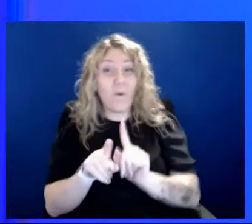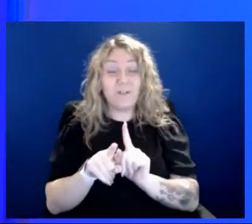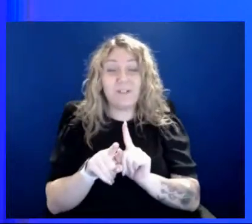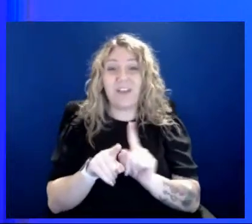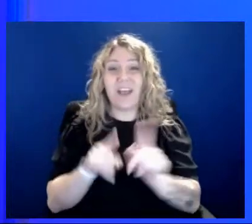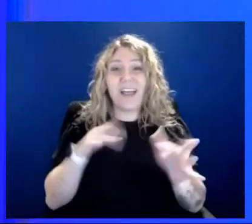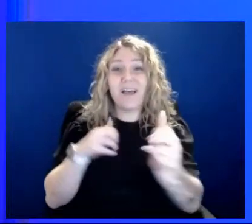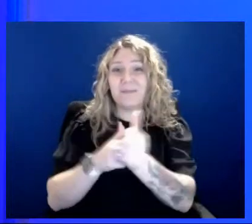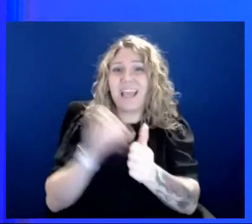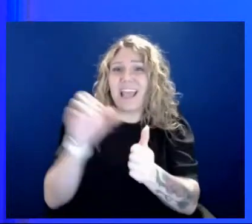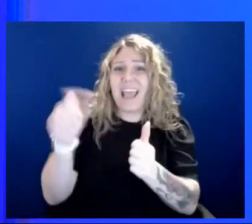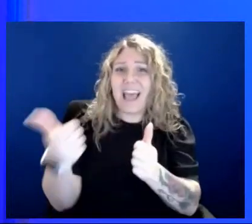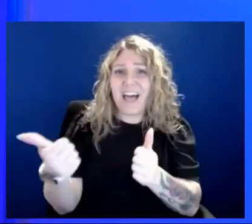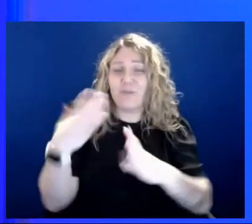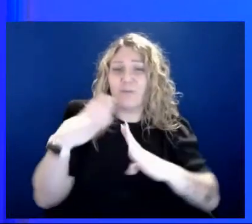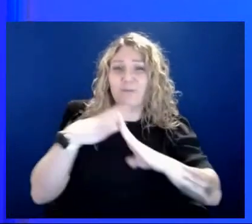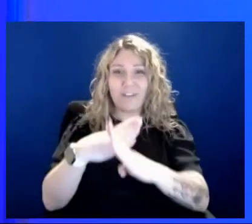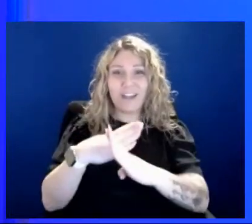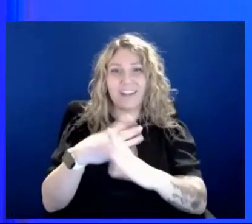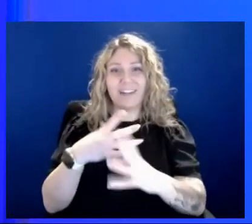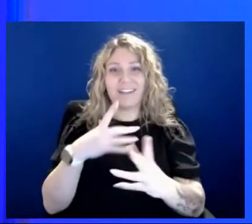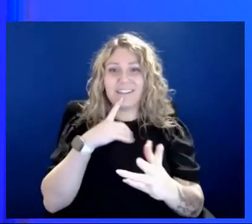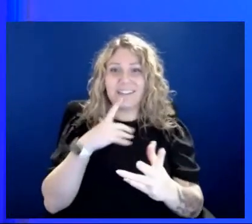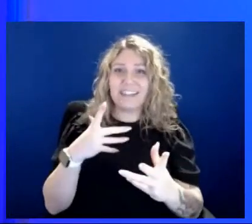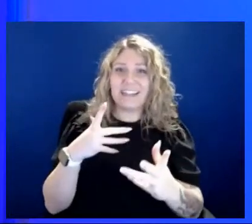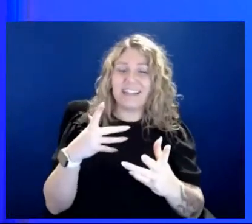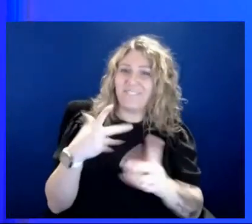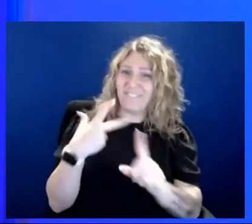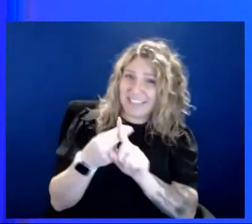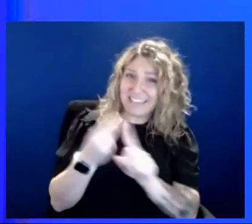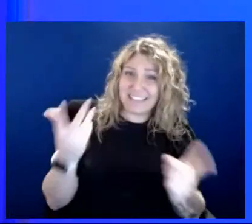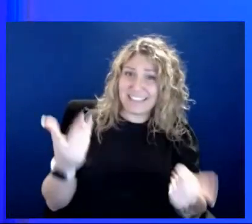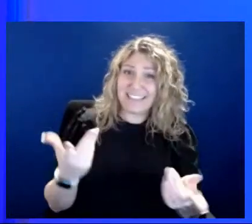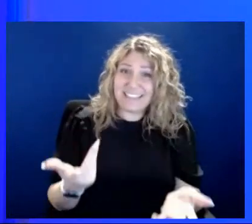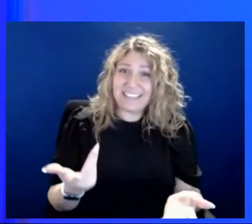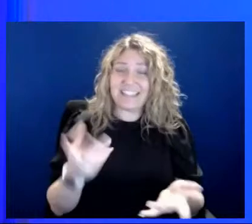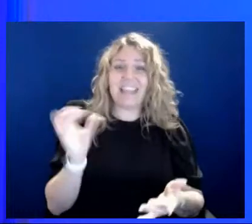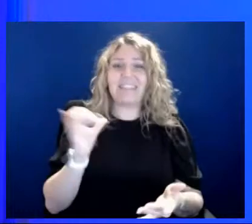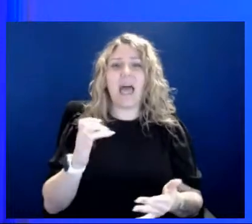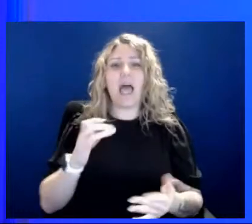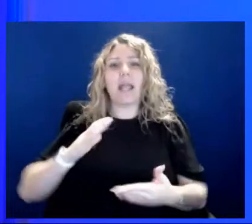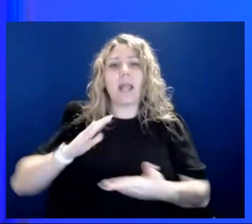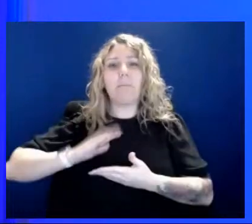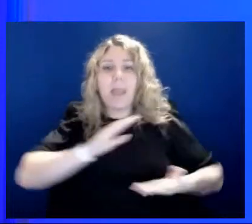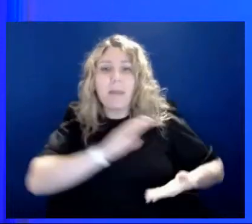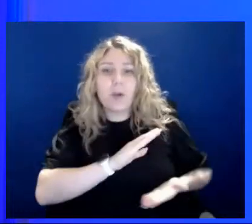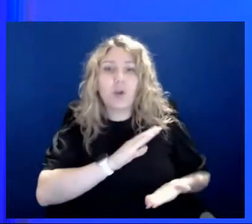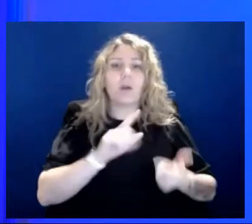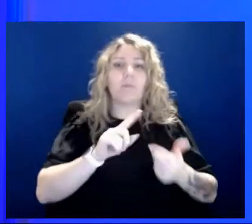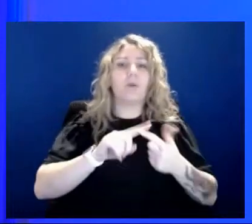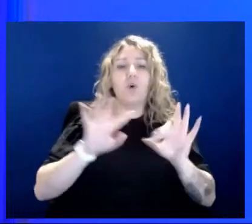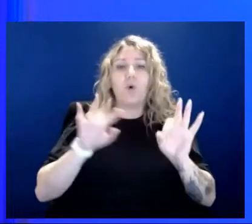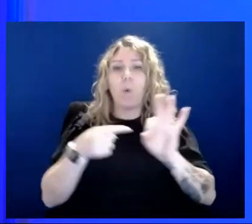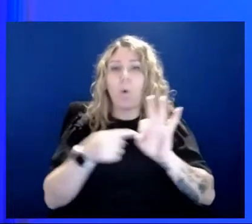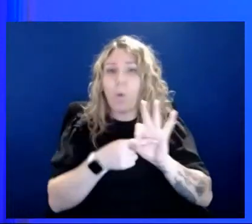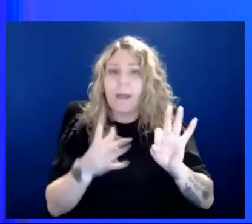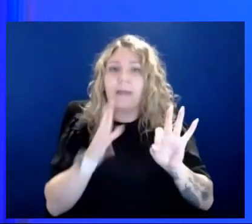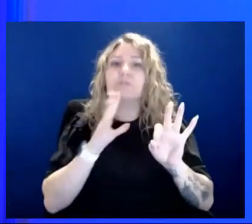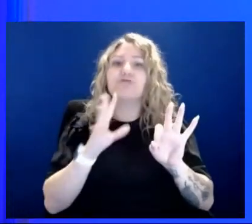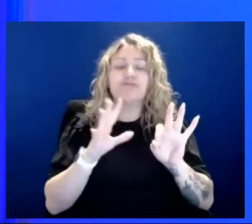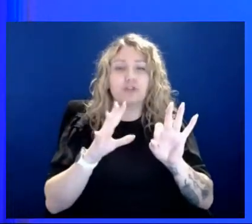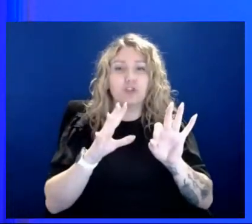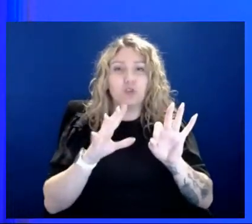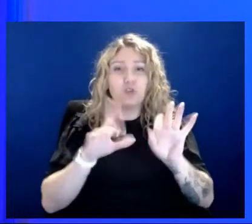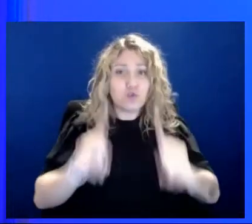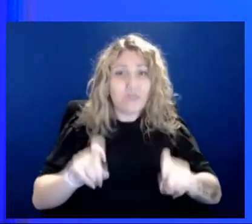on other preventive actions like vaccines, like mammograms, like colorectal cancer screenings. There's a whole bunch of things